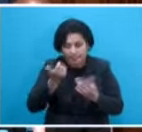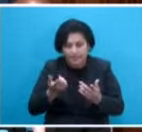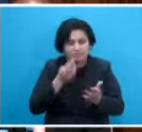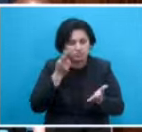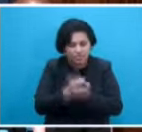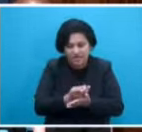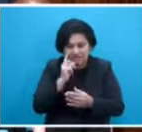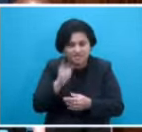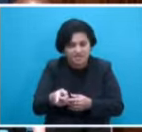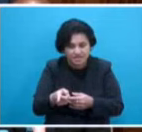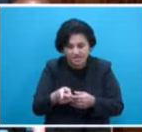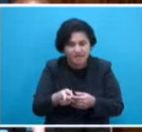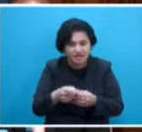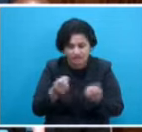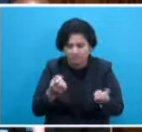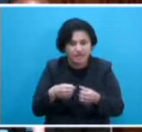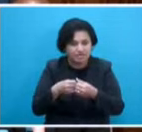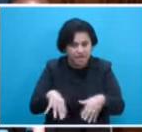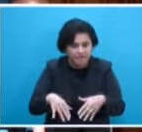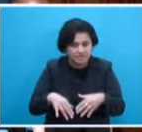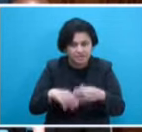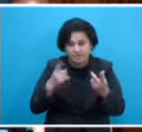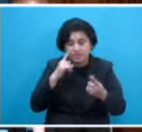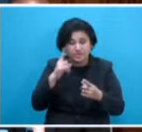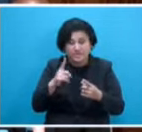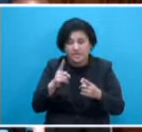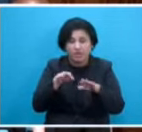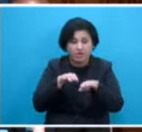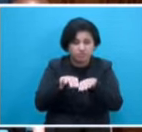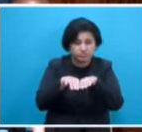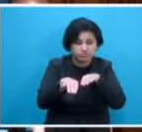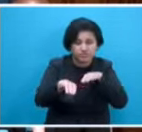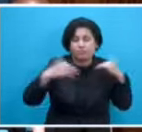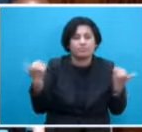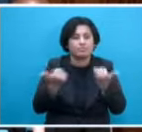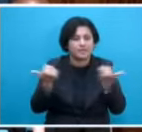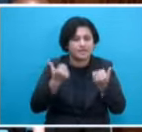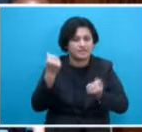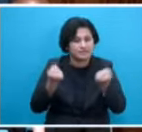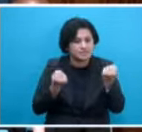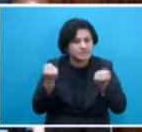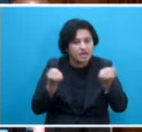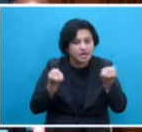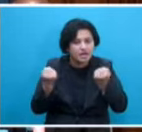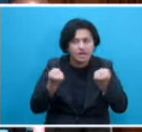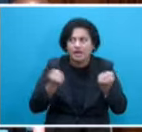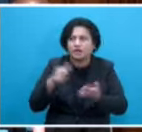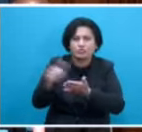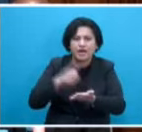of vehicles this government floods Fiji with. Why is this government continuing to flood the market with